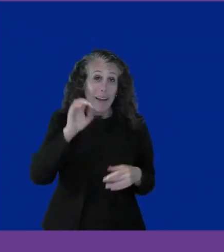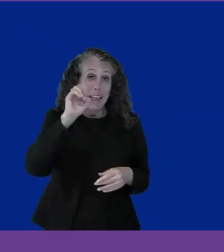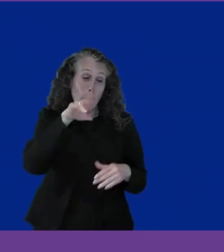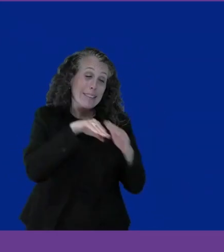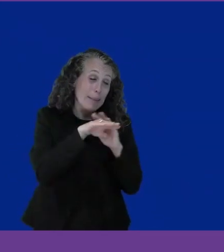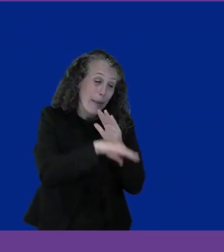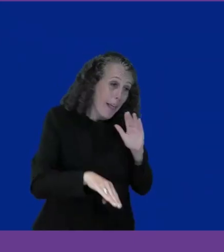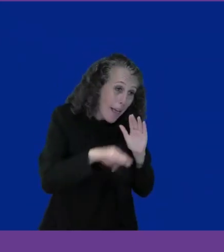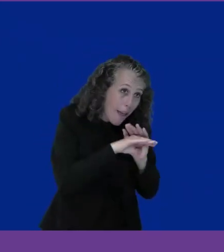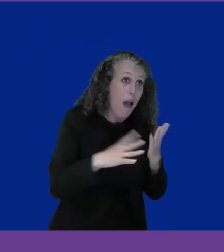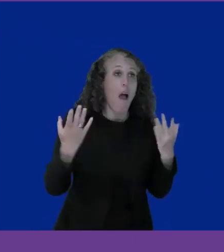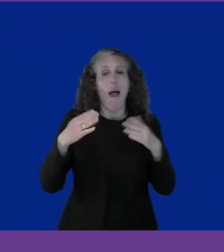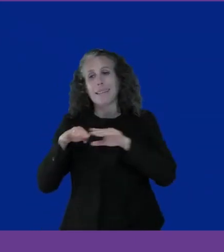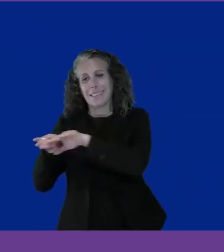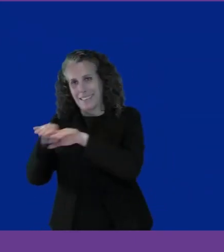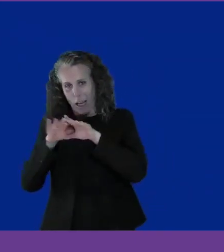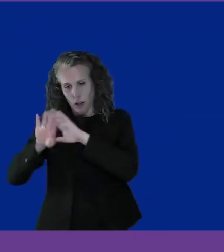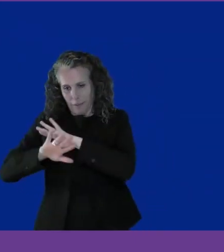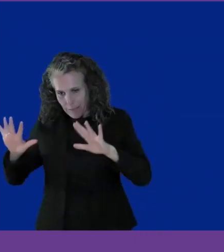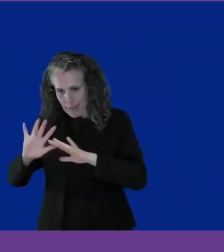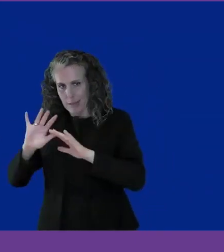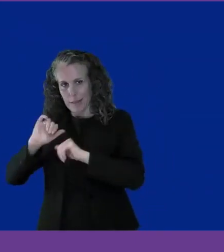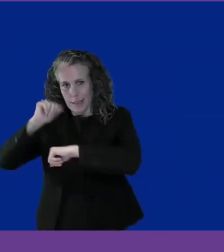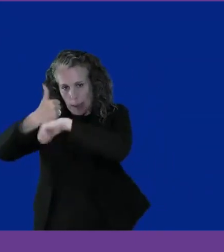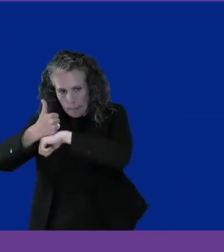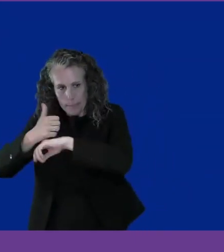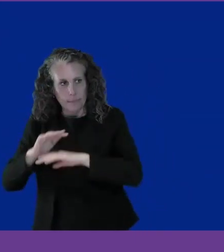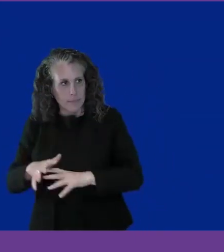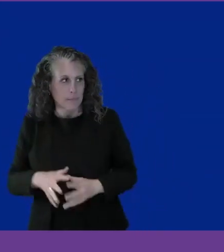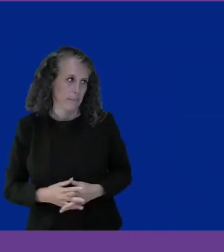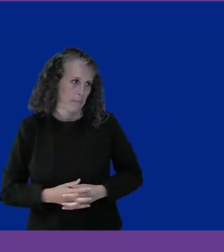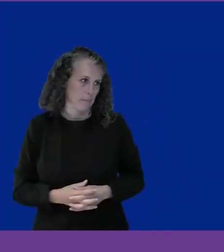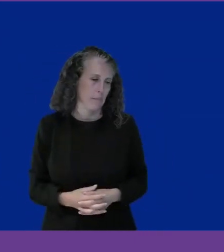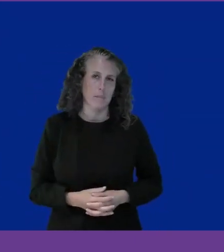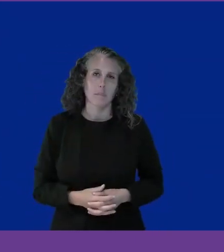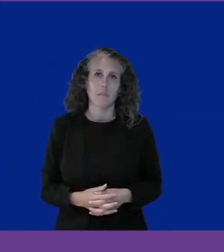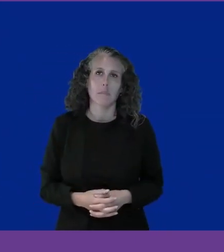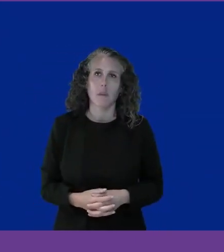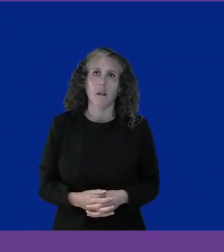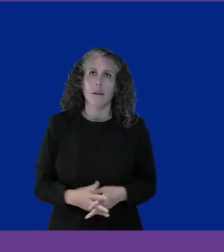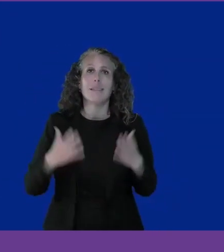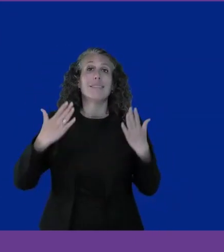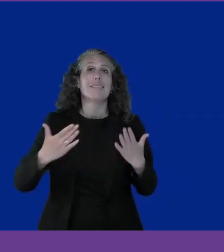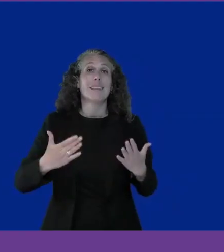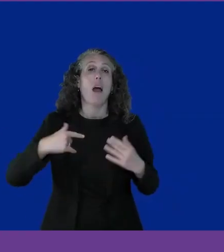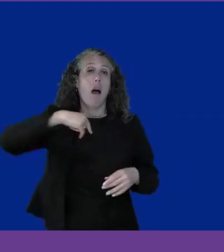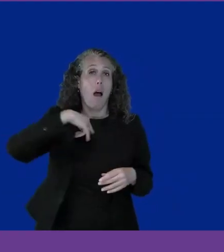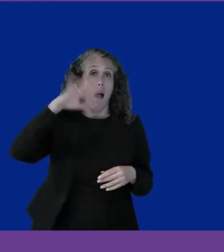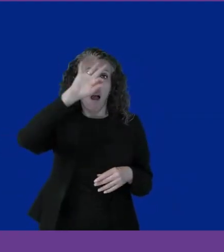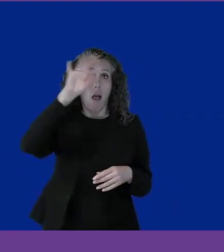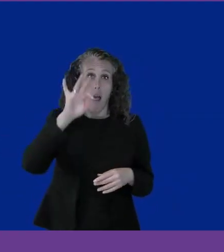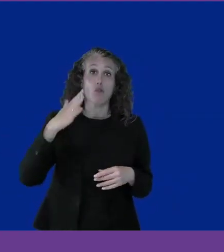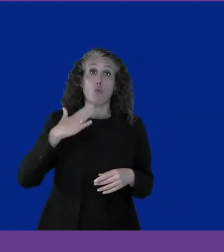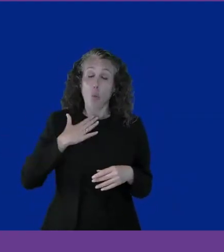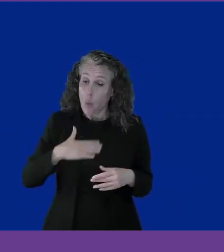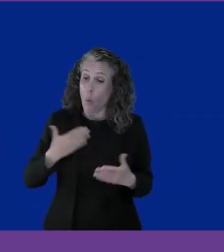Act, we have standards on accessibility. Now the big challenge which I'm seeing is how to bring them really to the discussion